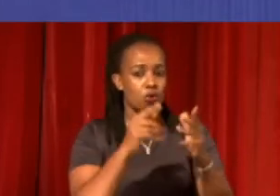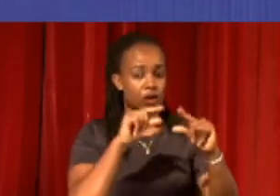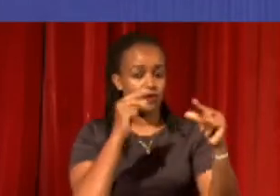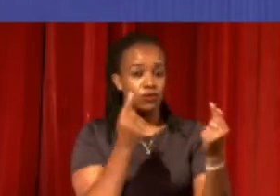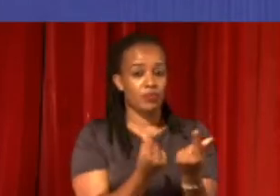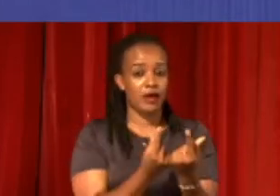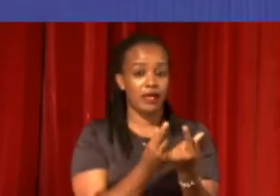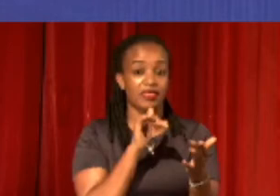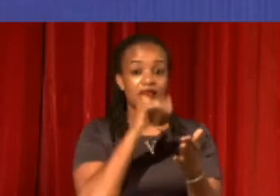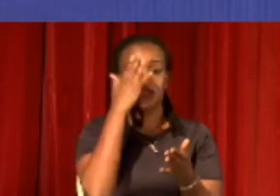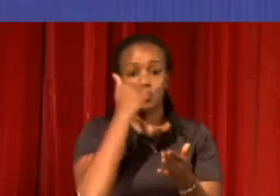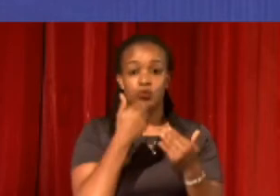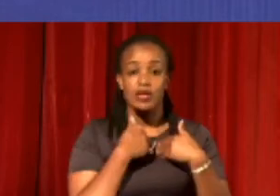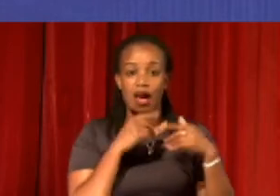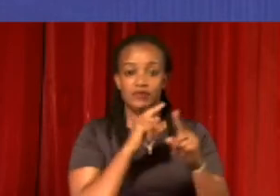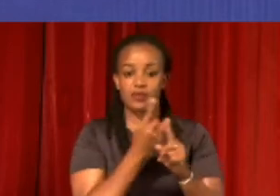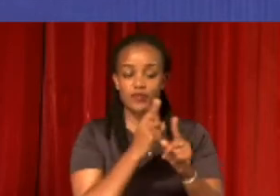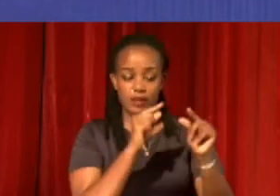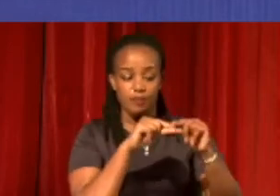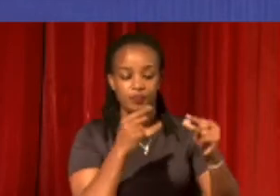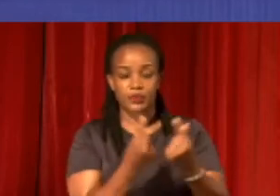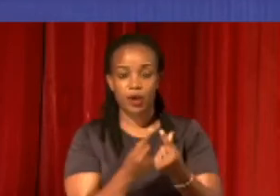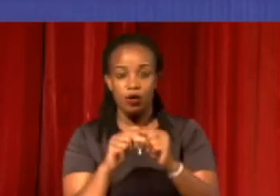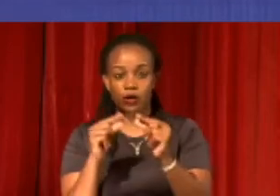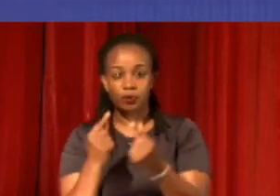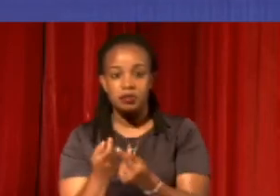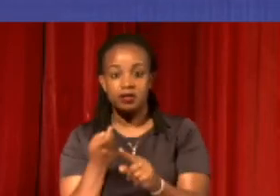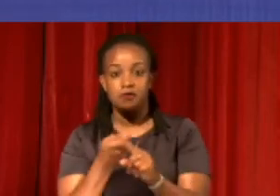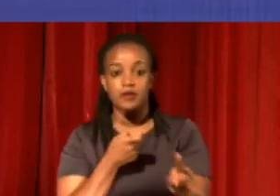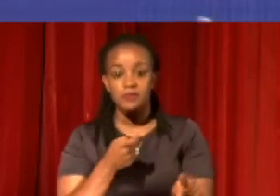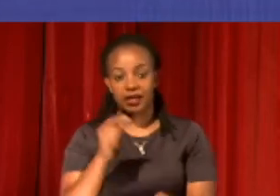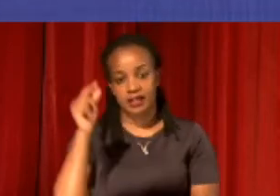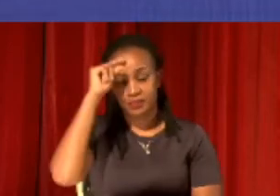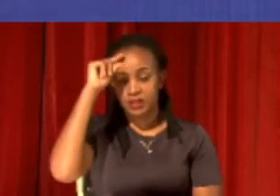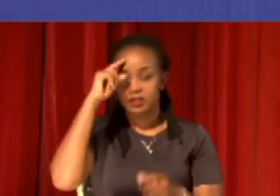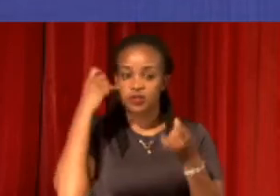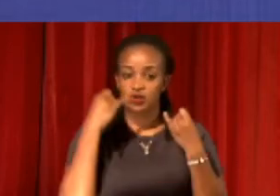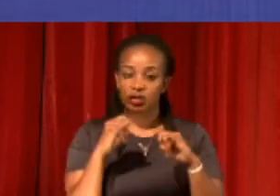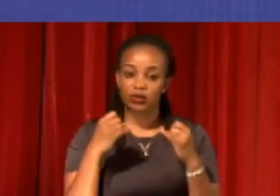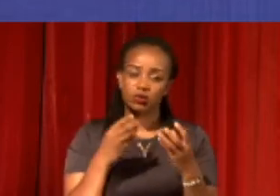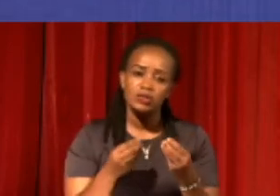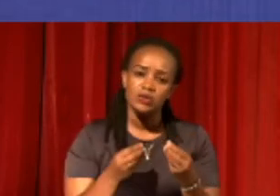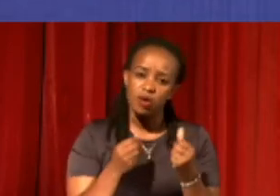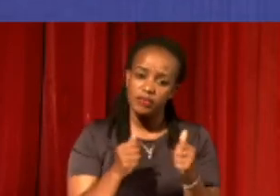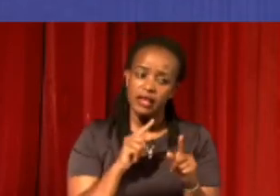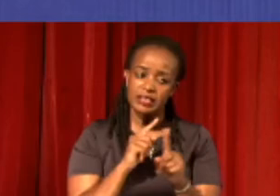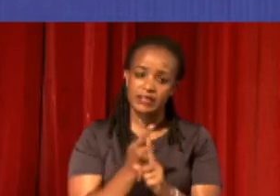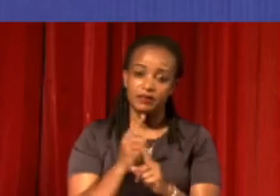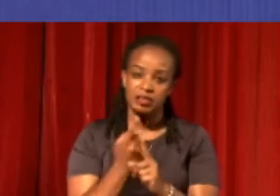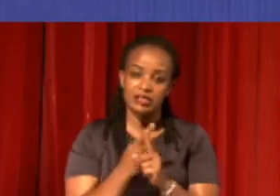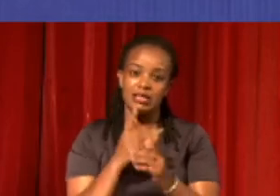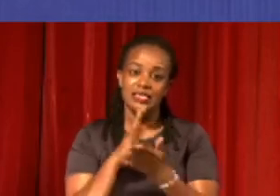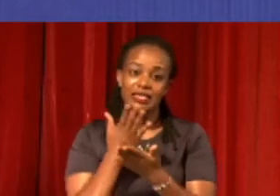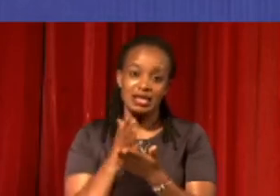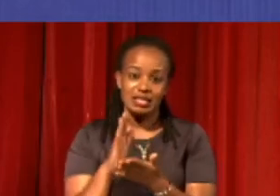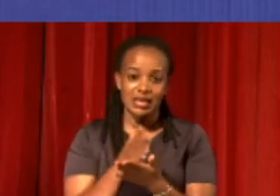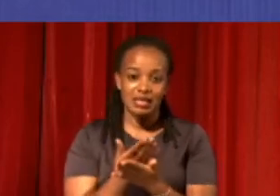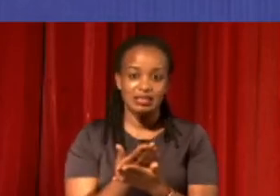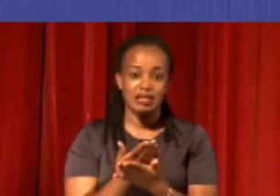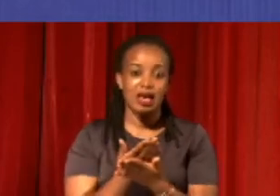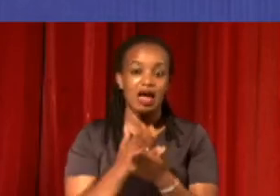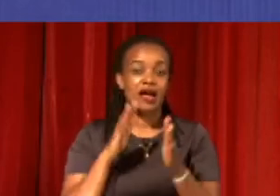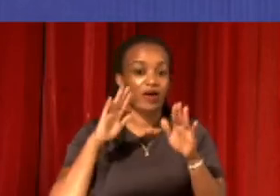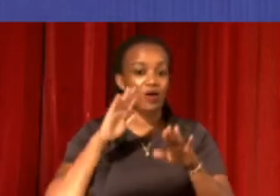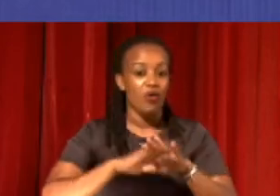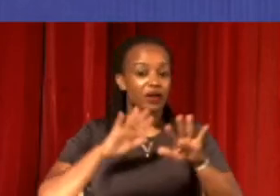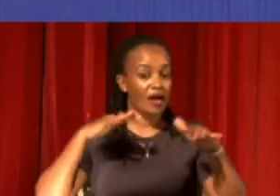these departments within the State Department of Culture and Heritage trying to address to the various sectors, to the best of our ability, trying